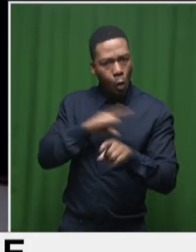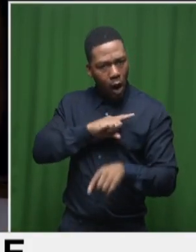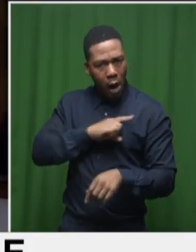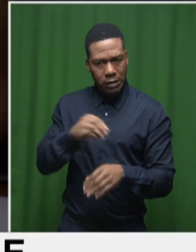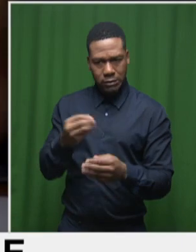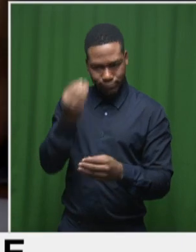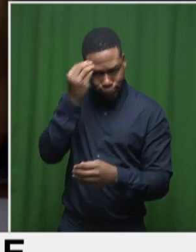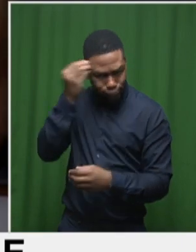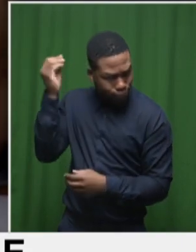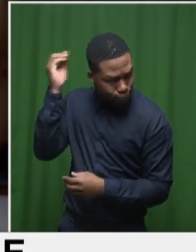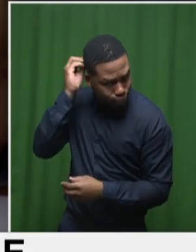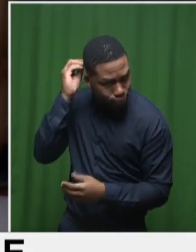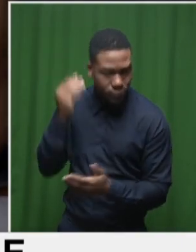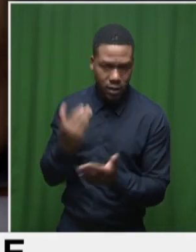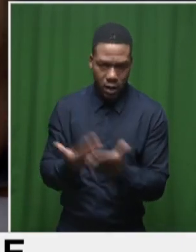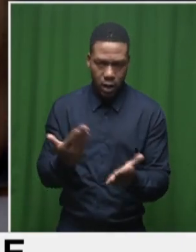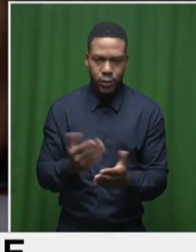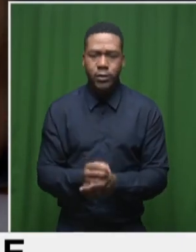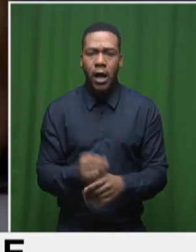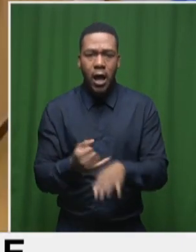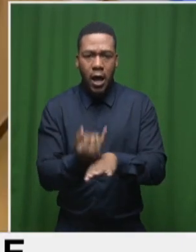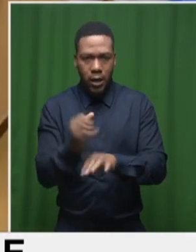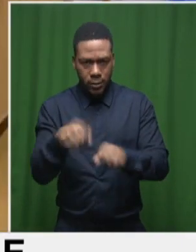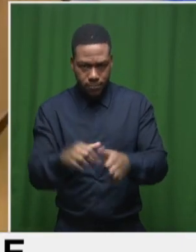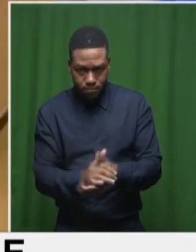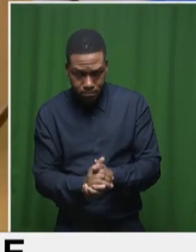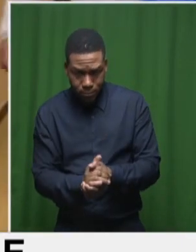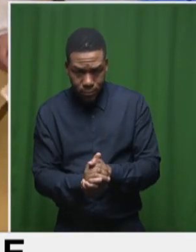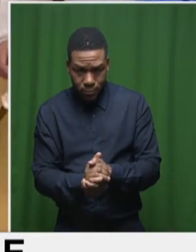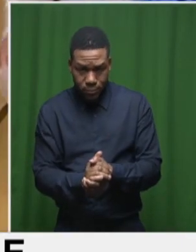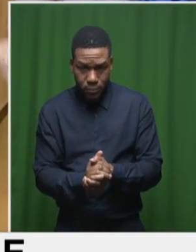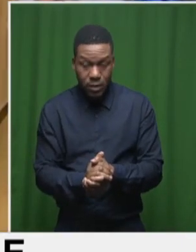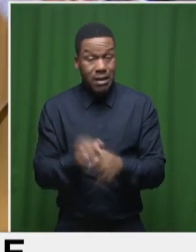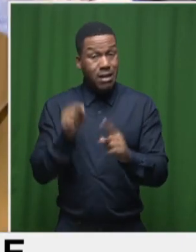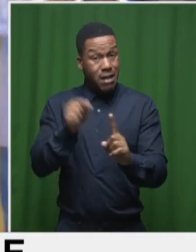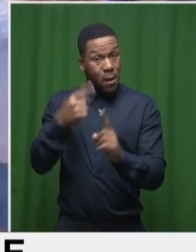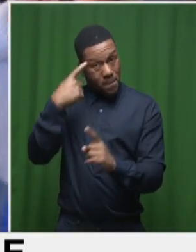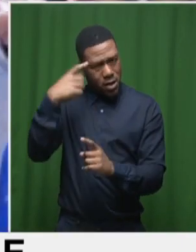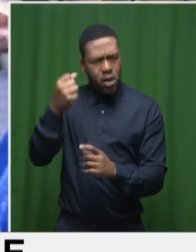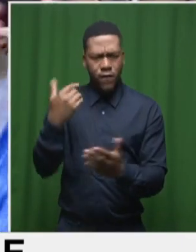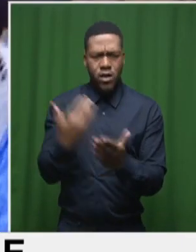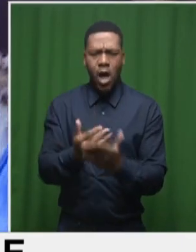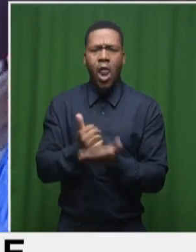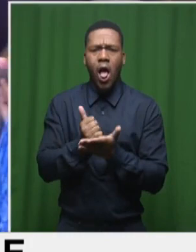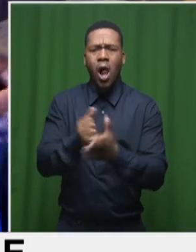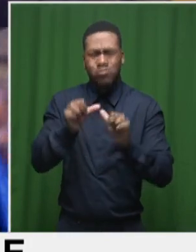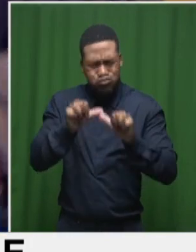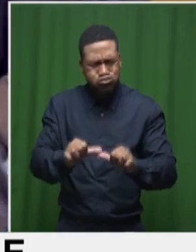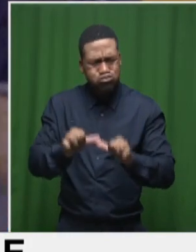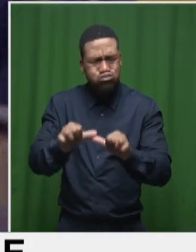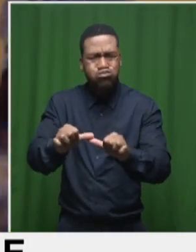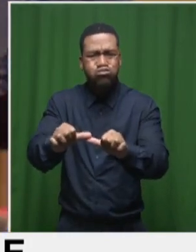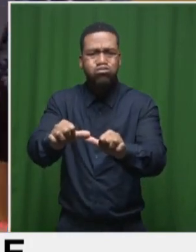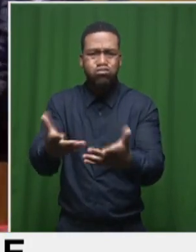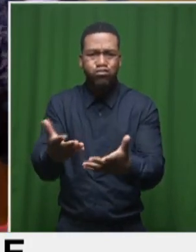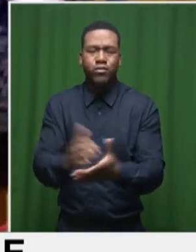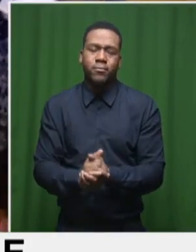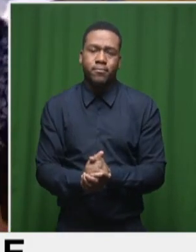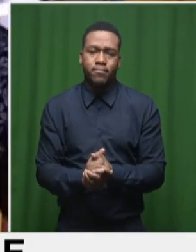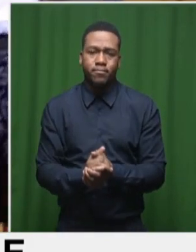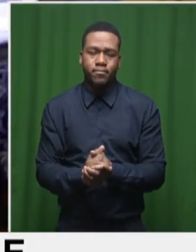becoming full-blown financially active citizens. This, it's believed, will go a long way in improving consumer financial